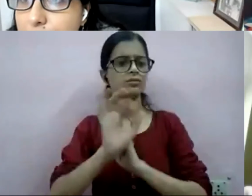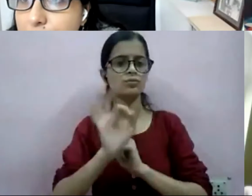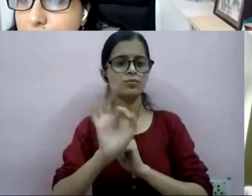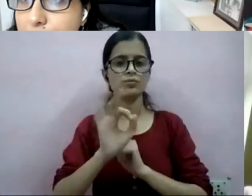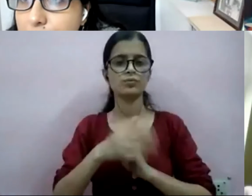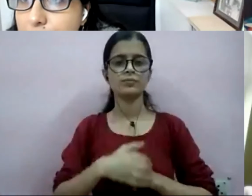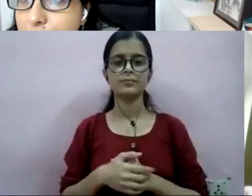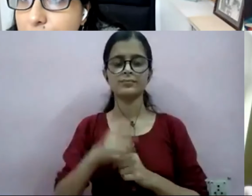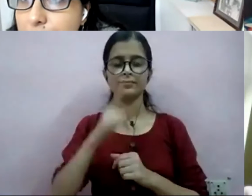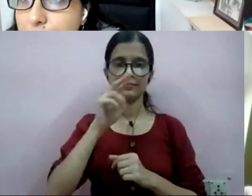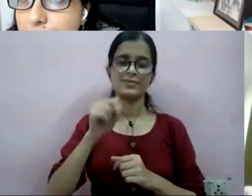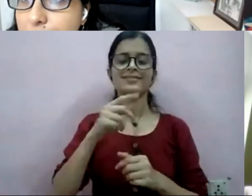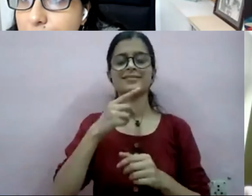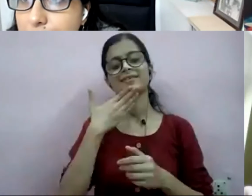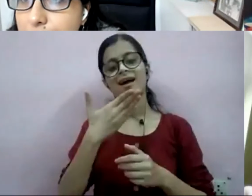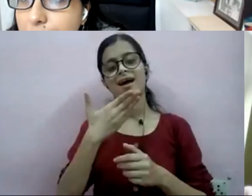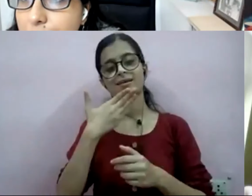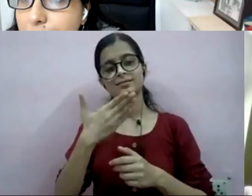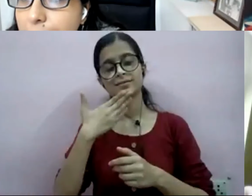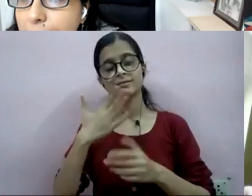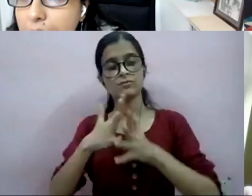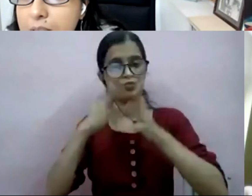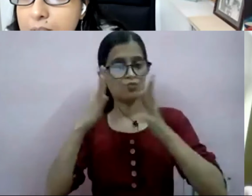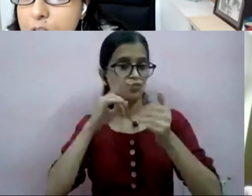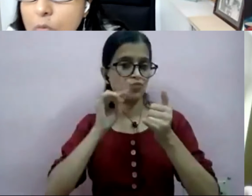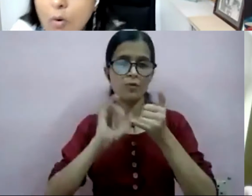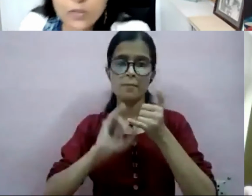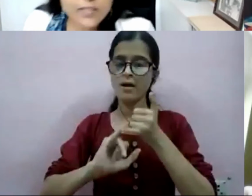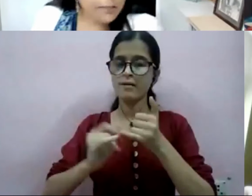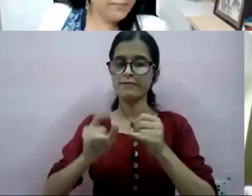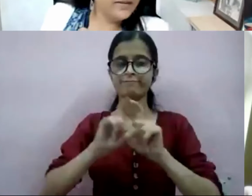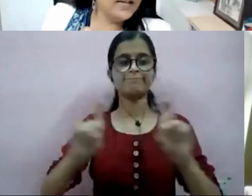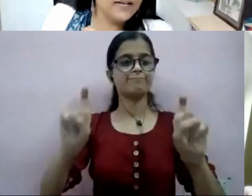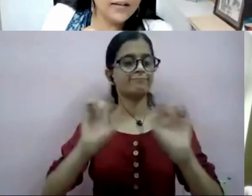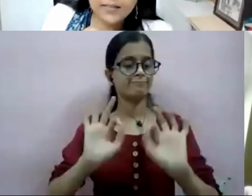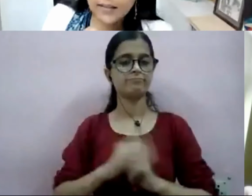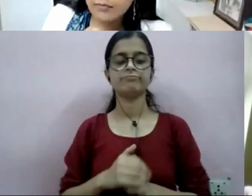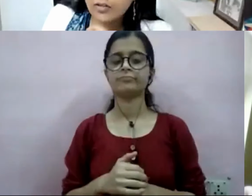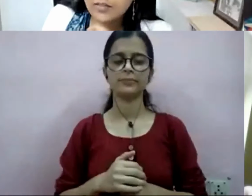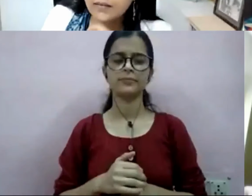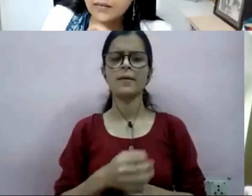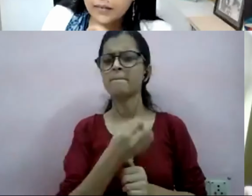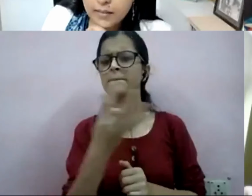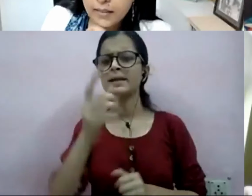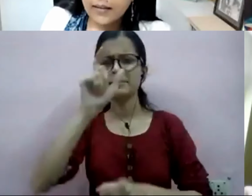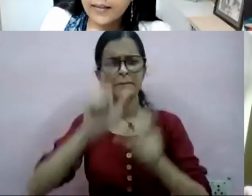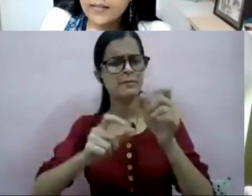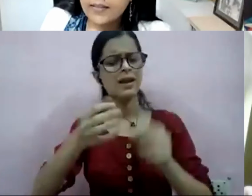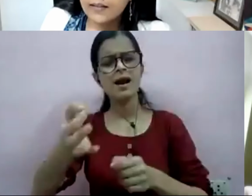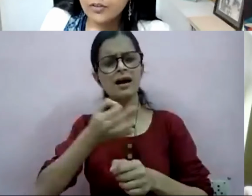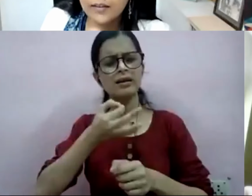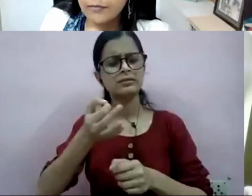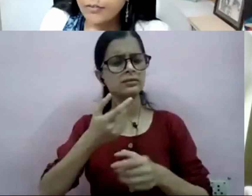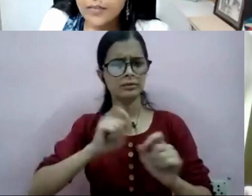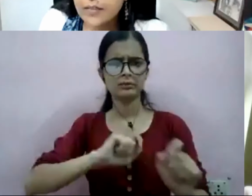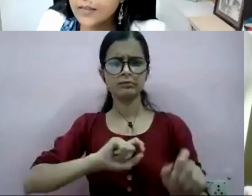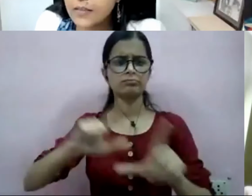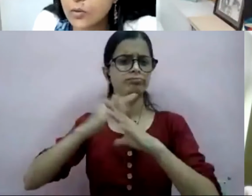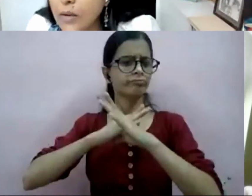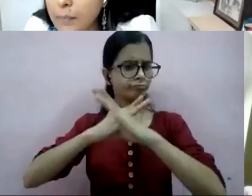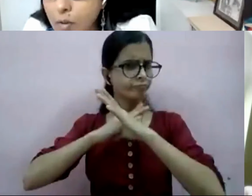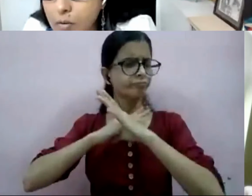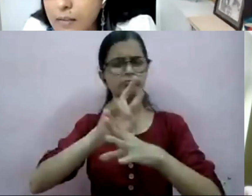the clarification. Thanks. Shilpa, so most people are asking for the slides and for the